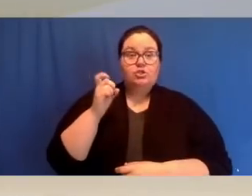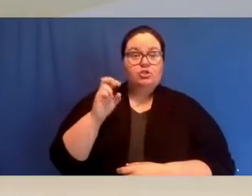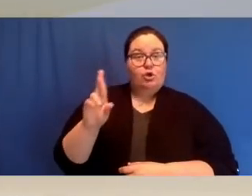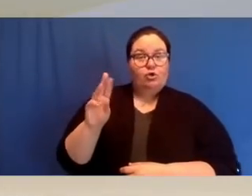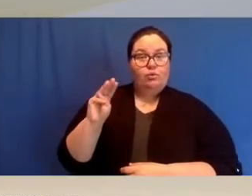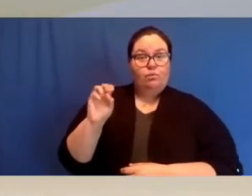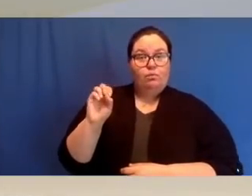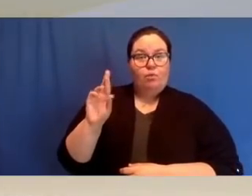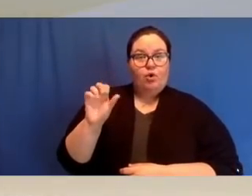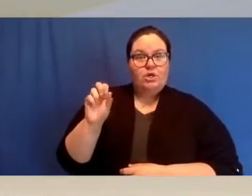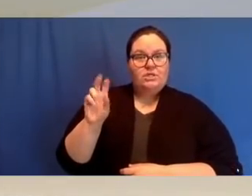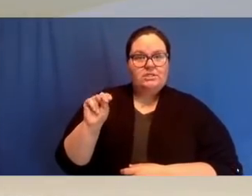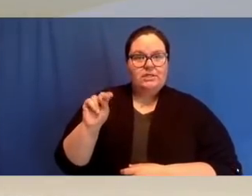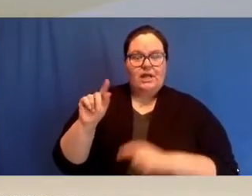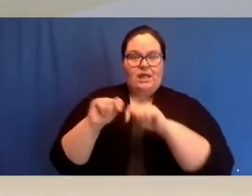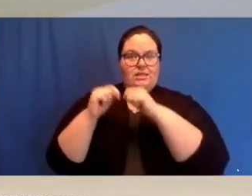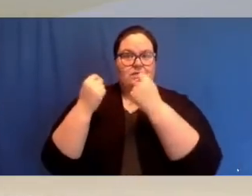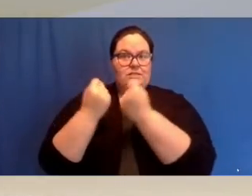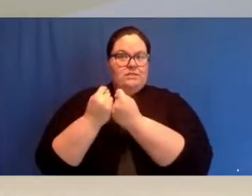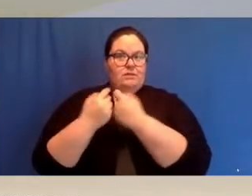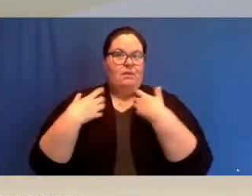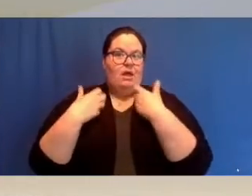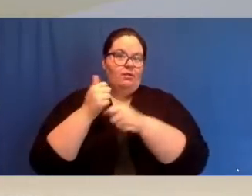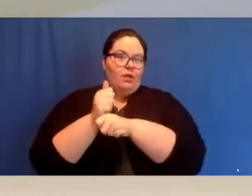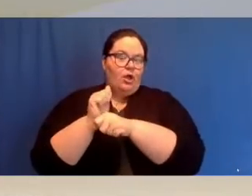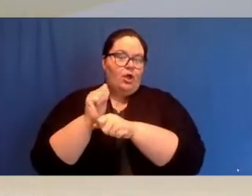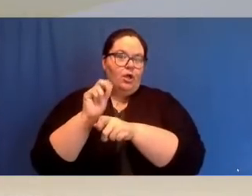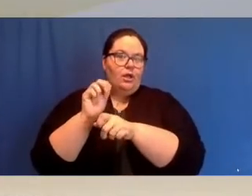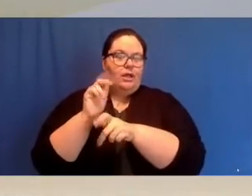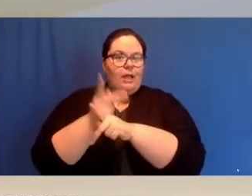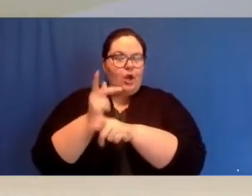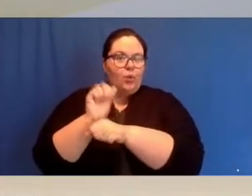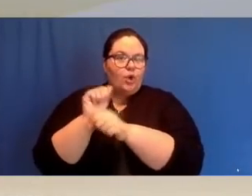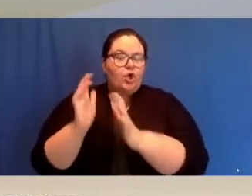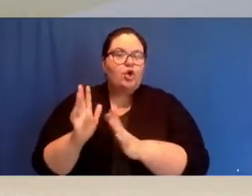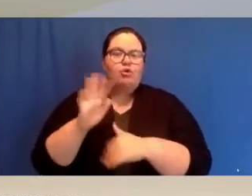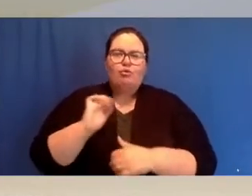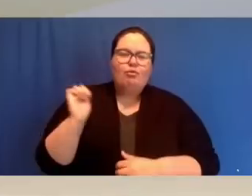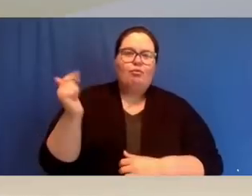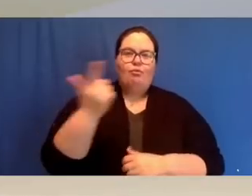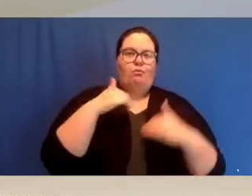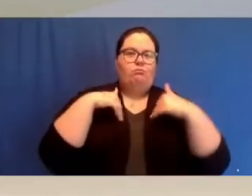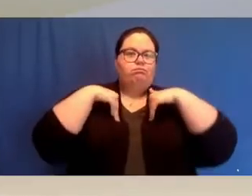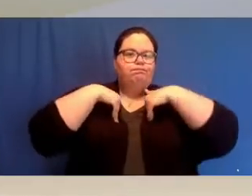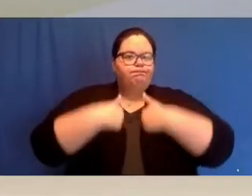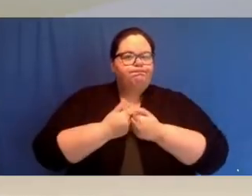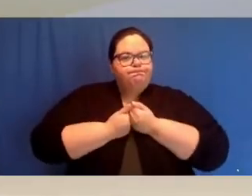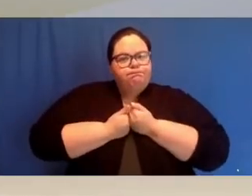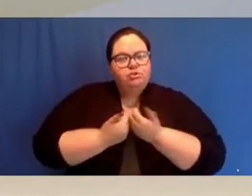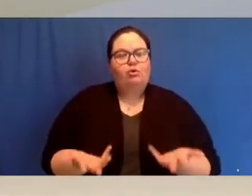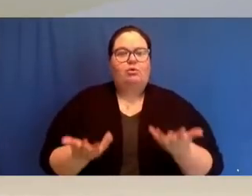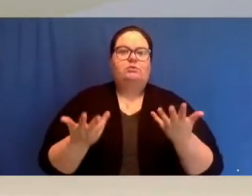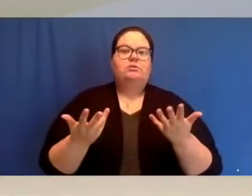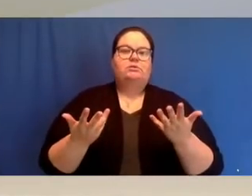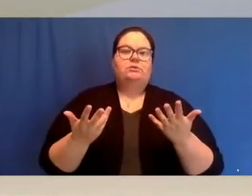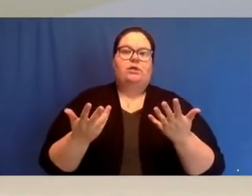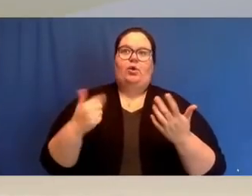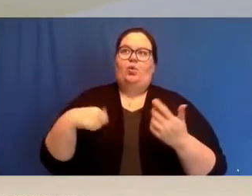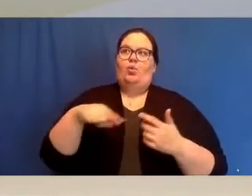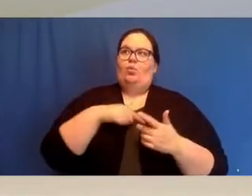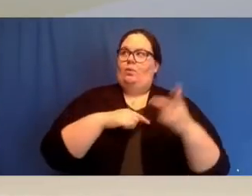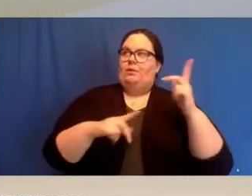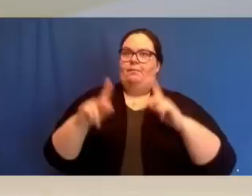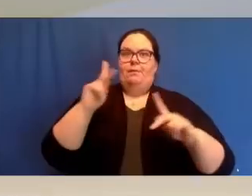at CPHO and all of the healthcare workers in our province are tired, and that as a society, we